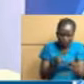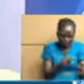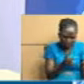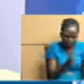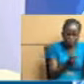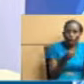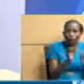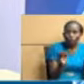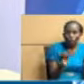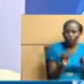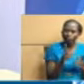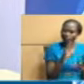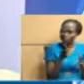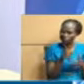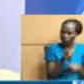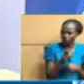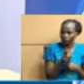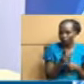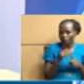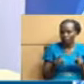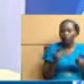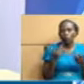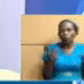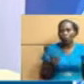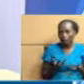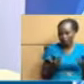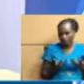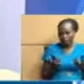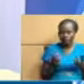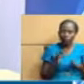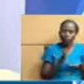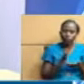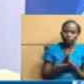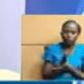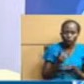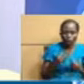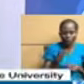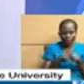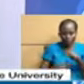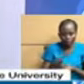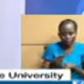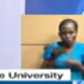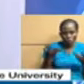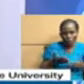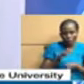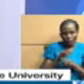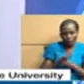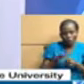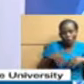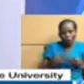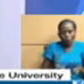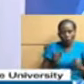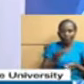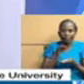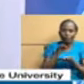place. But also we needed to ask ourselves whether we are selling off much of what we need also to keep for